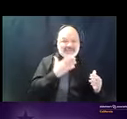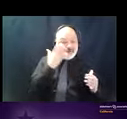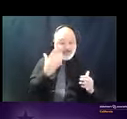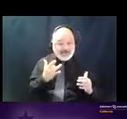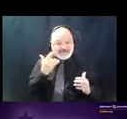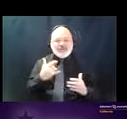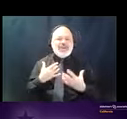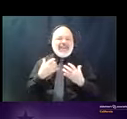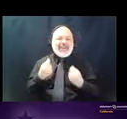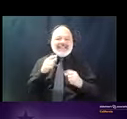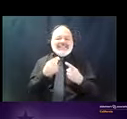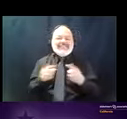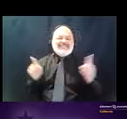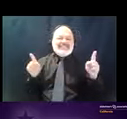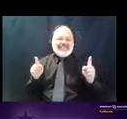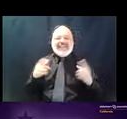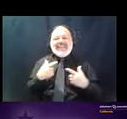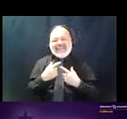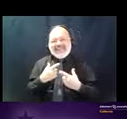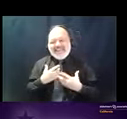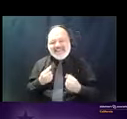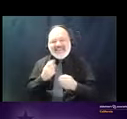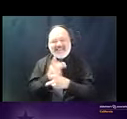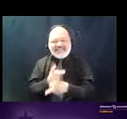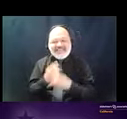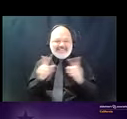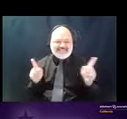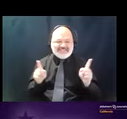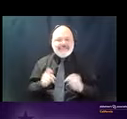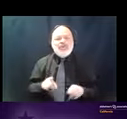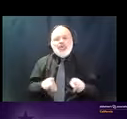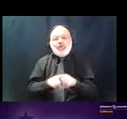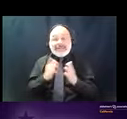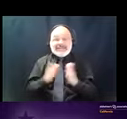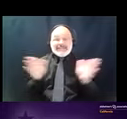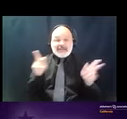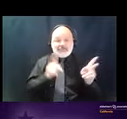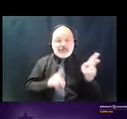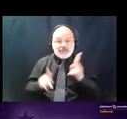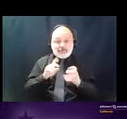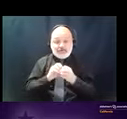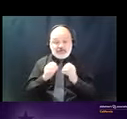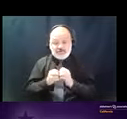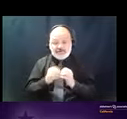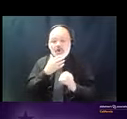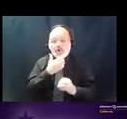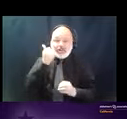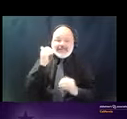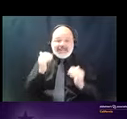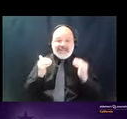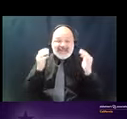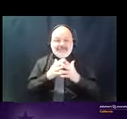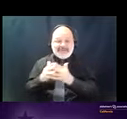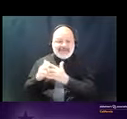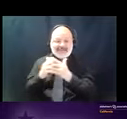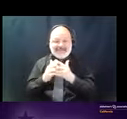healthcare disparities. Coinciding with increasing diversity in the general population, the number of older Americans, particularly the